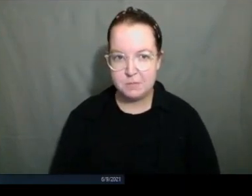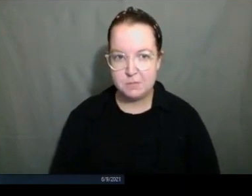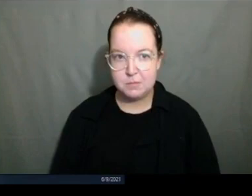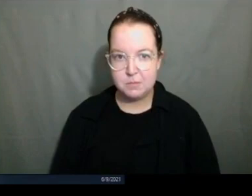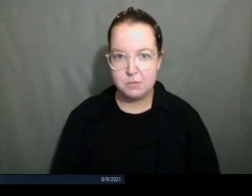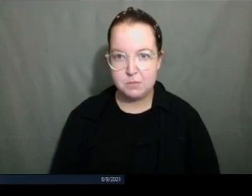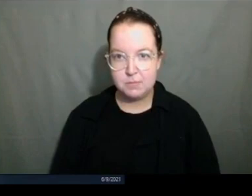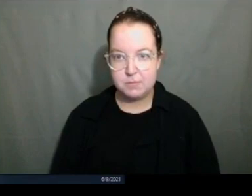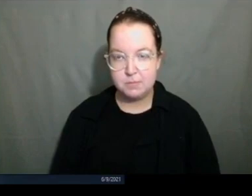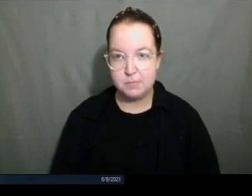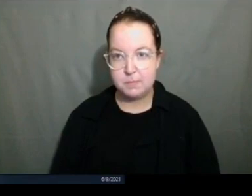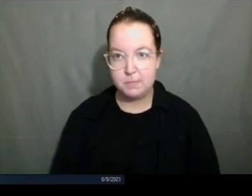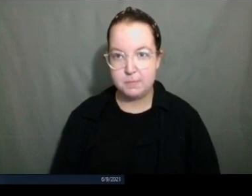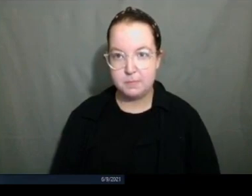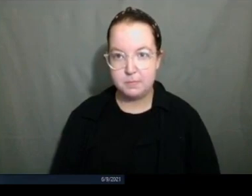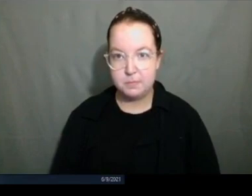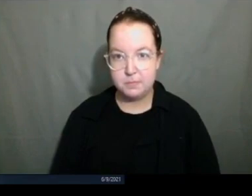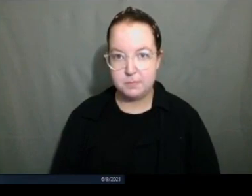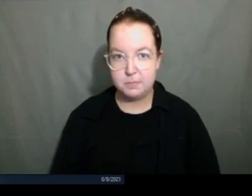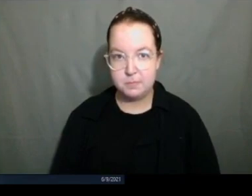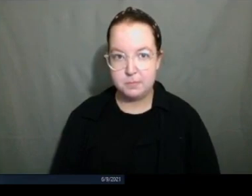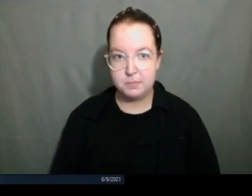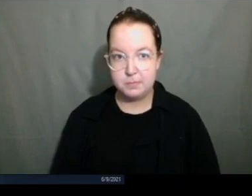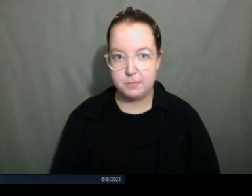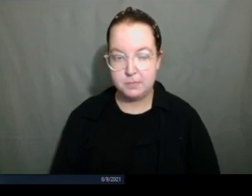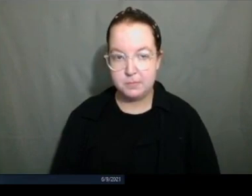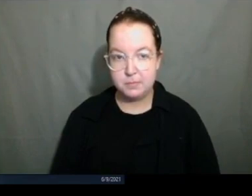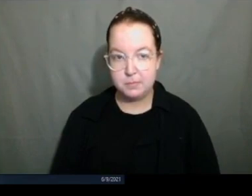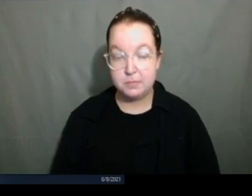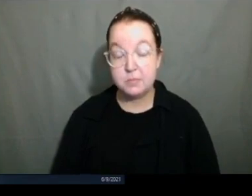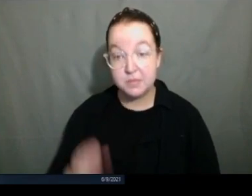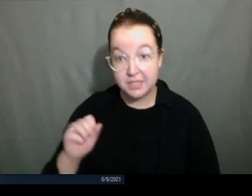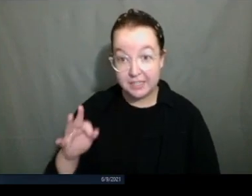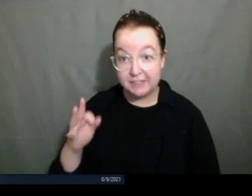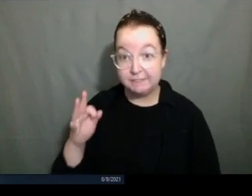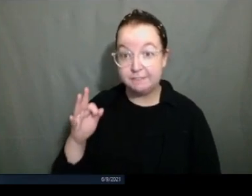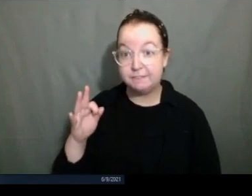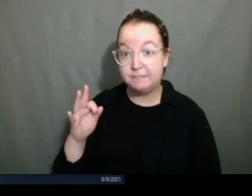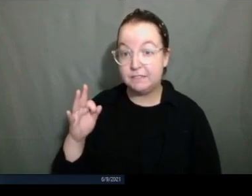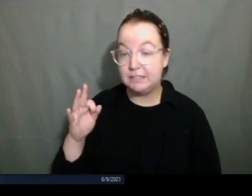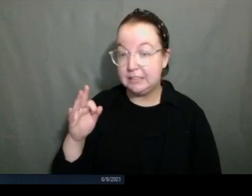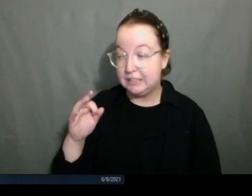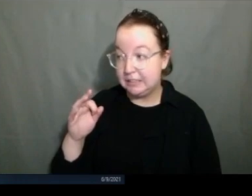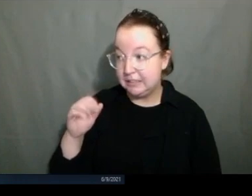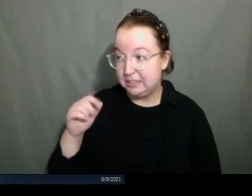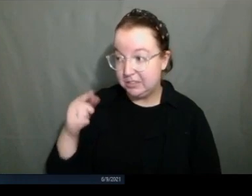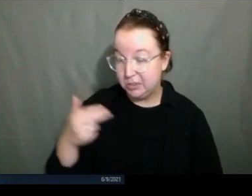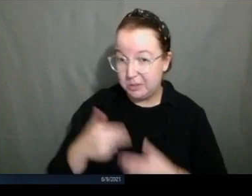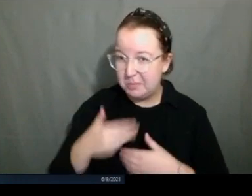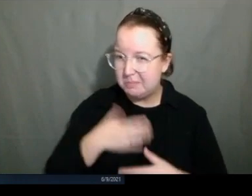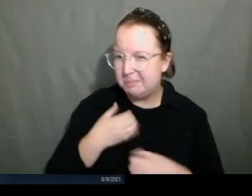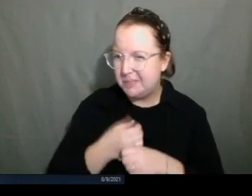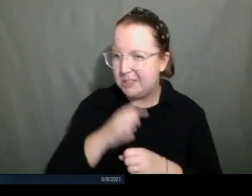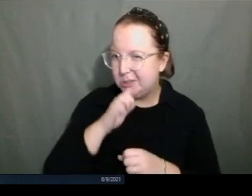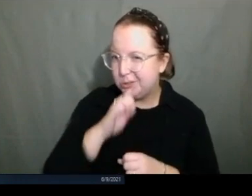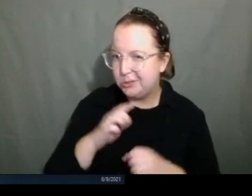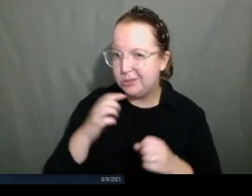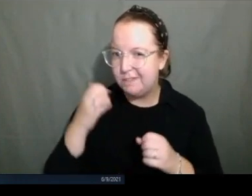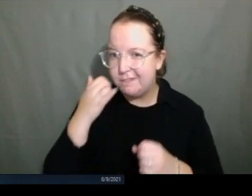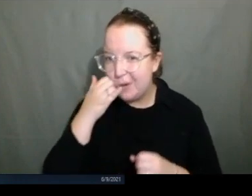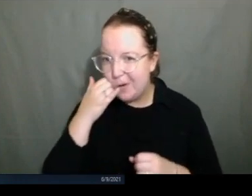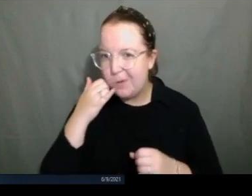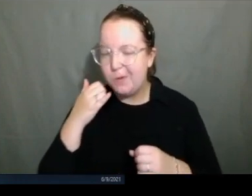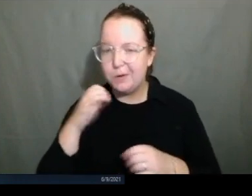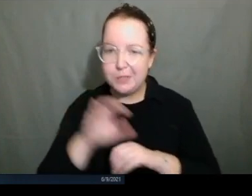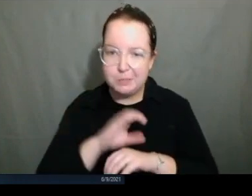All right, and just a reminder, if anyone joined a little bit later, just make sure your phones or computer audio are on mute just